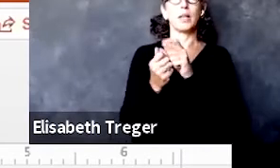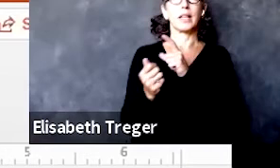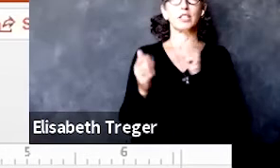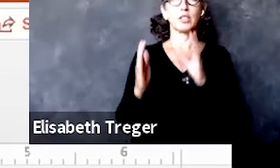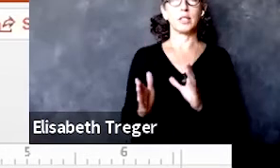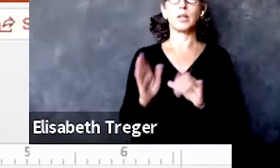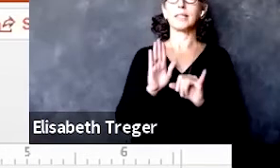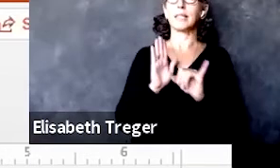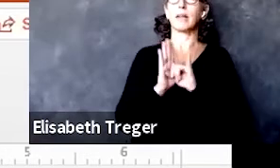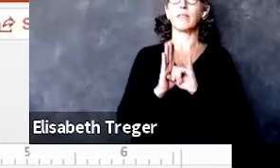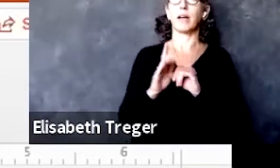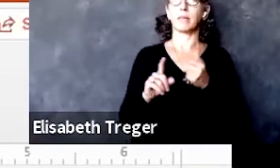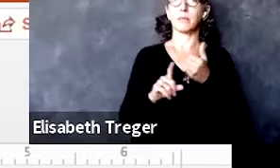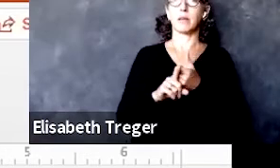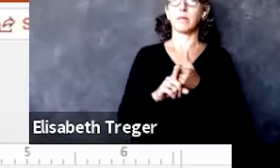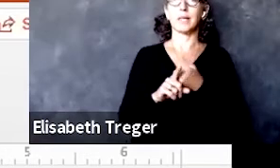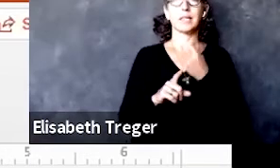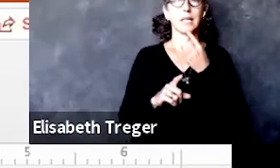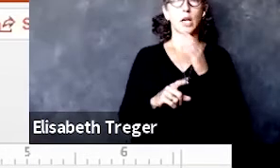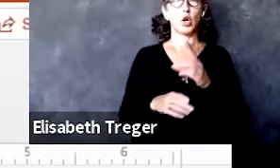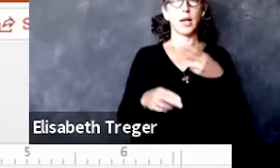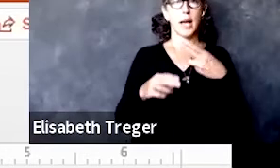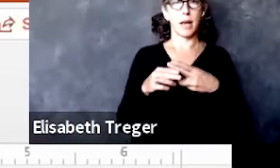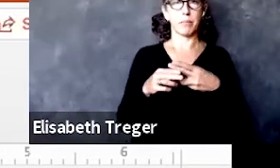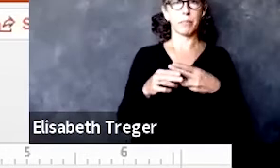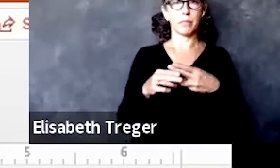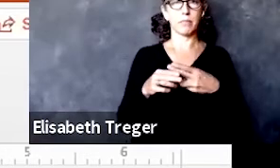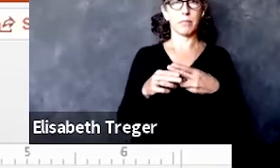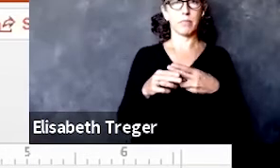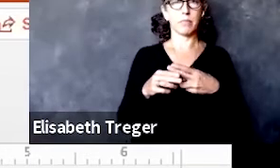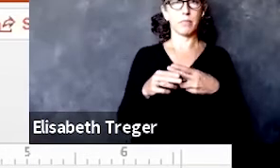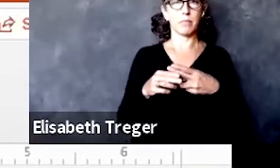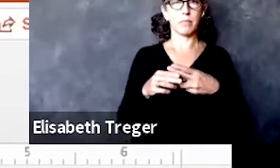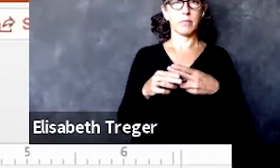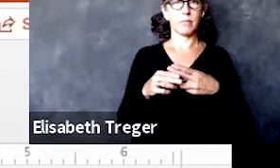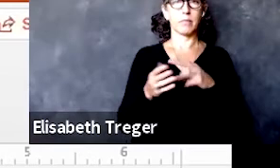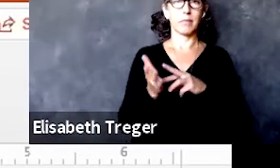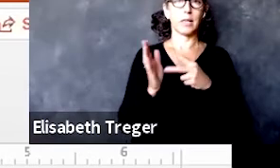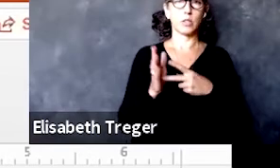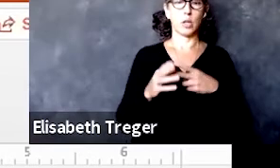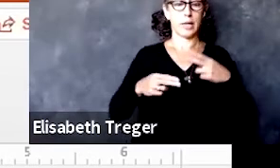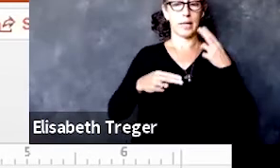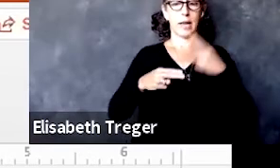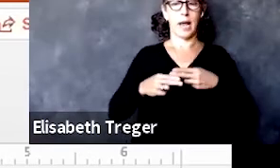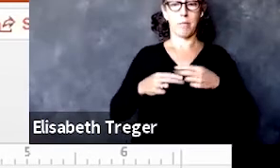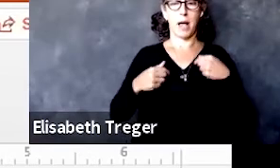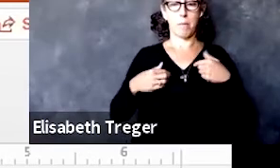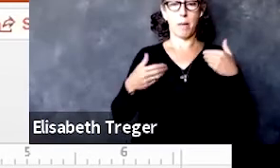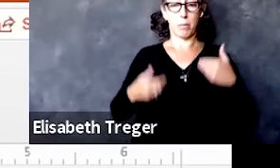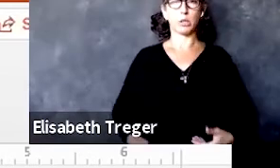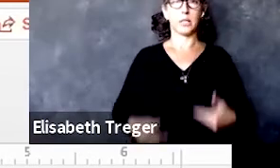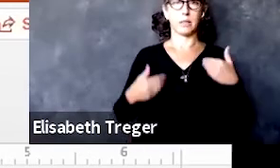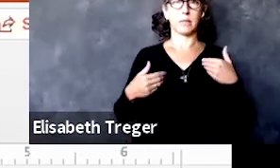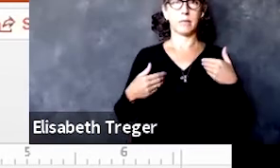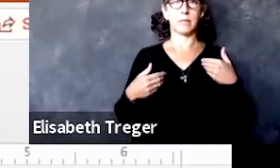them, say your name so that they know you're a person, and look them in the